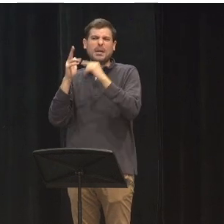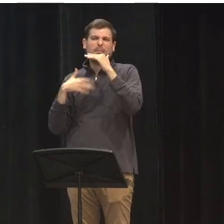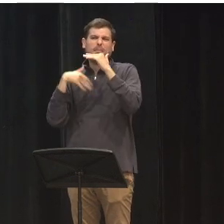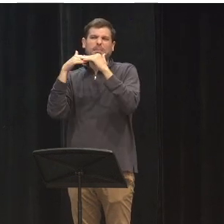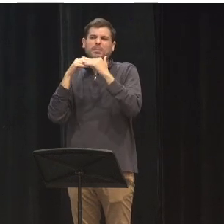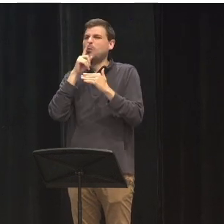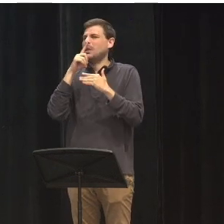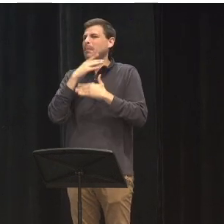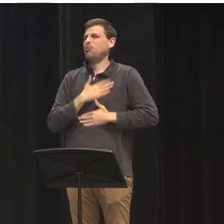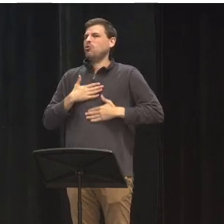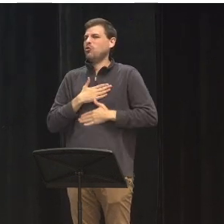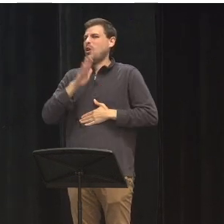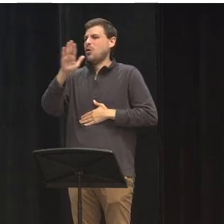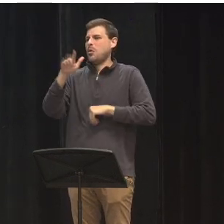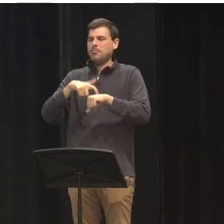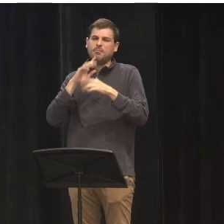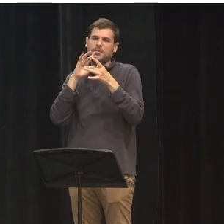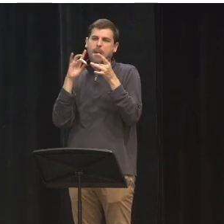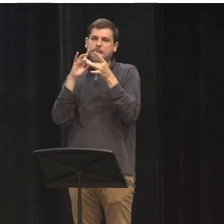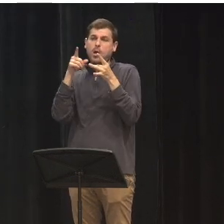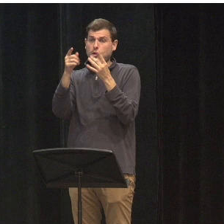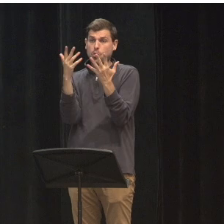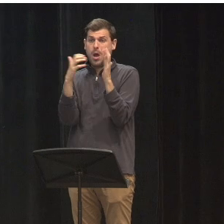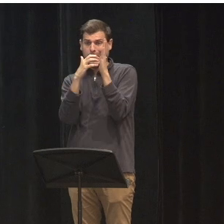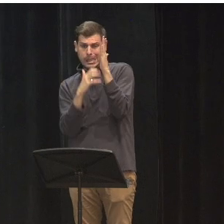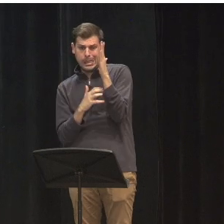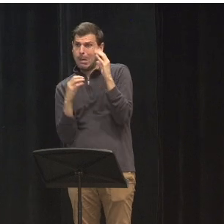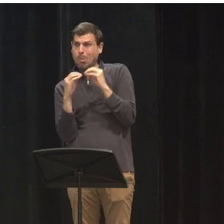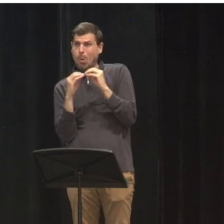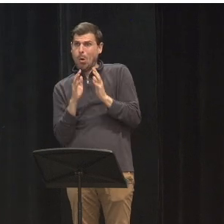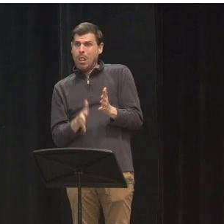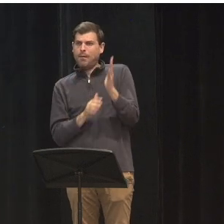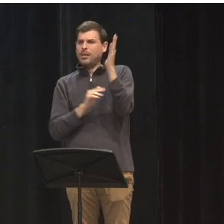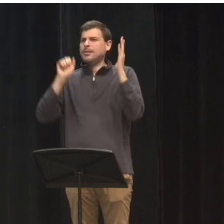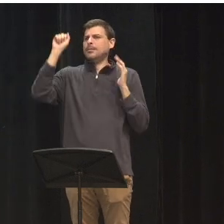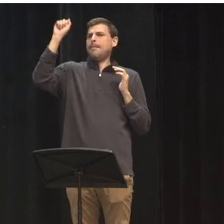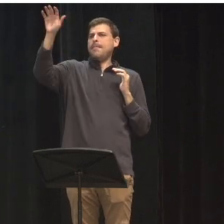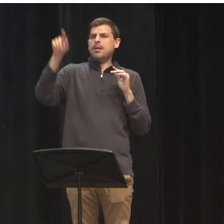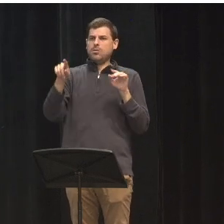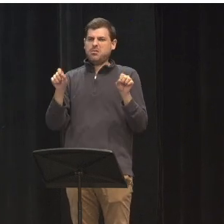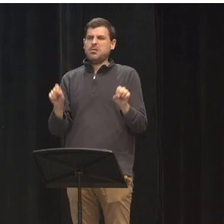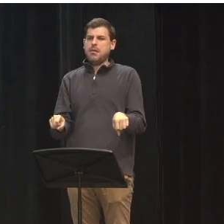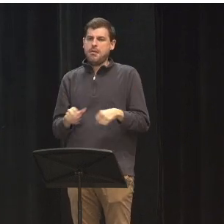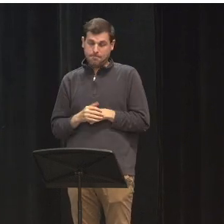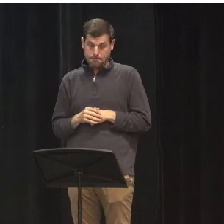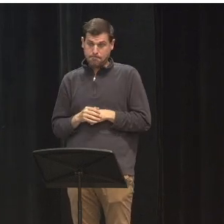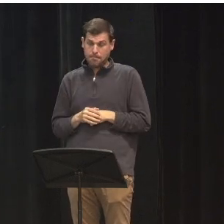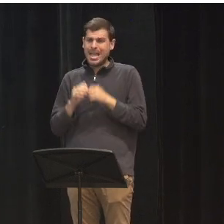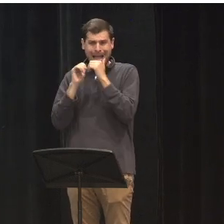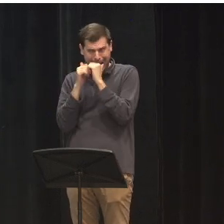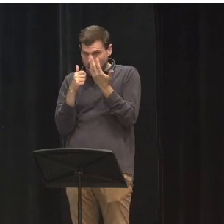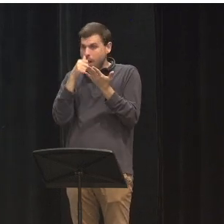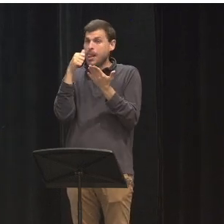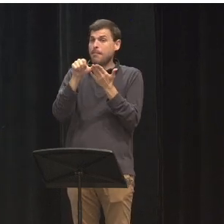really appreciate your comment. If you would like to submit the remainder of your comment, please do so either by